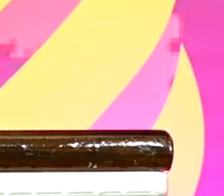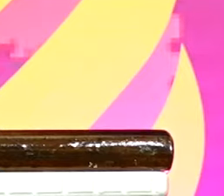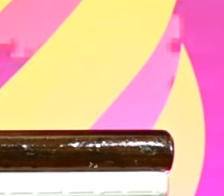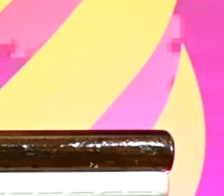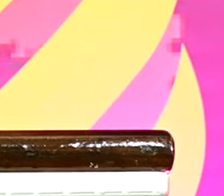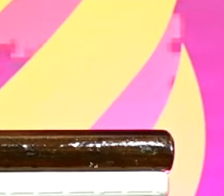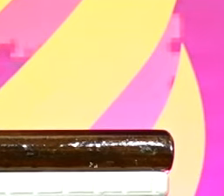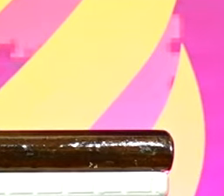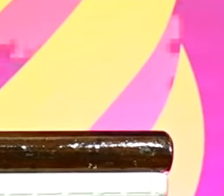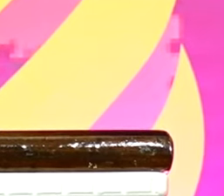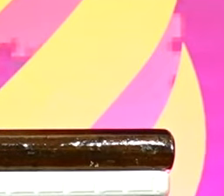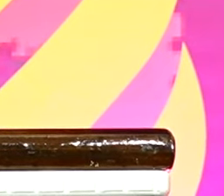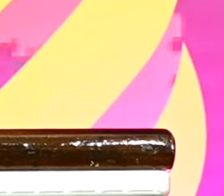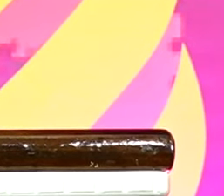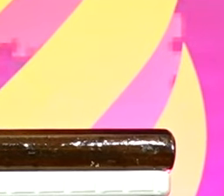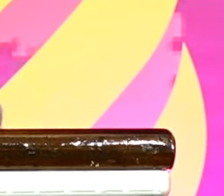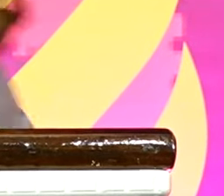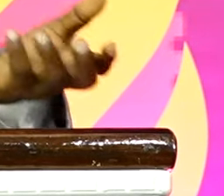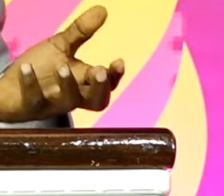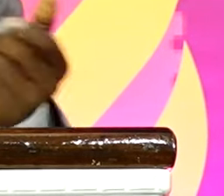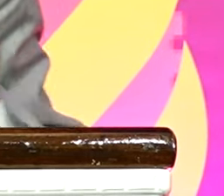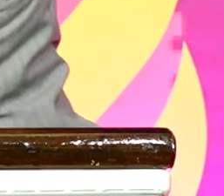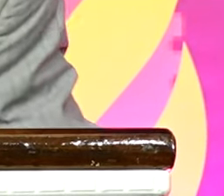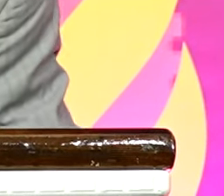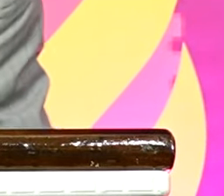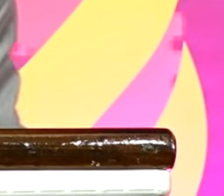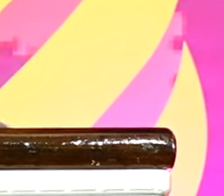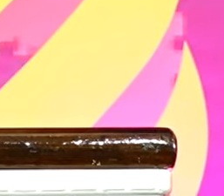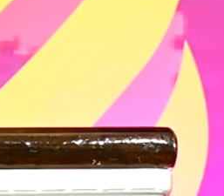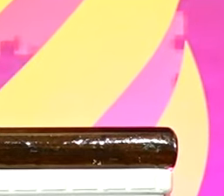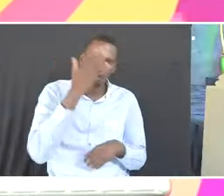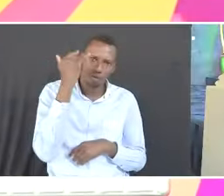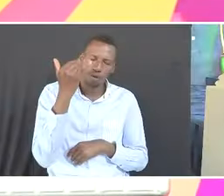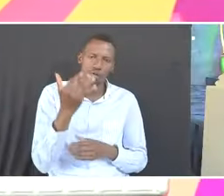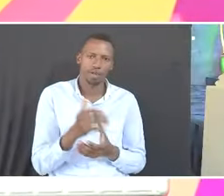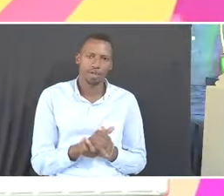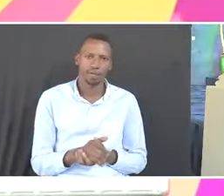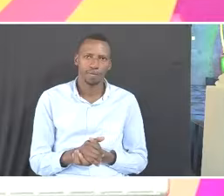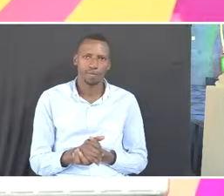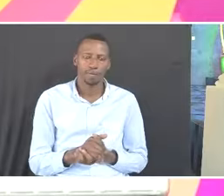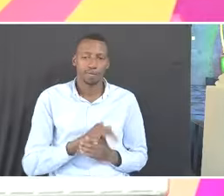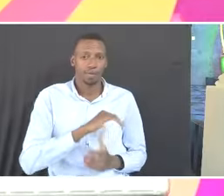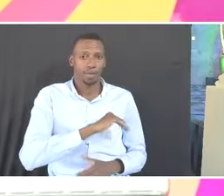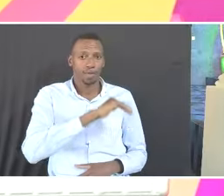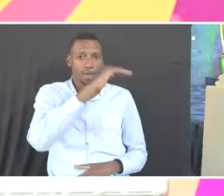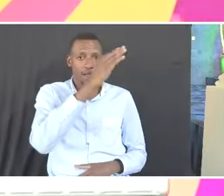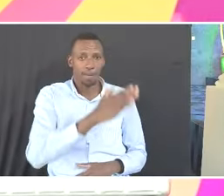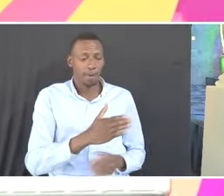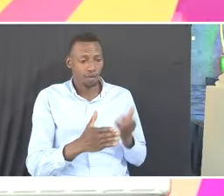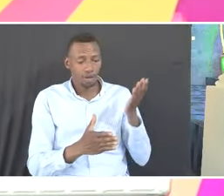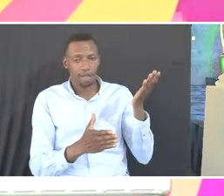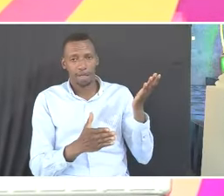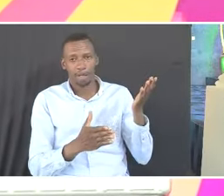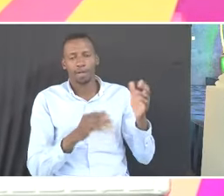to the mountains? Why run on the mountains? On the mountains was his only